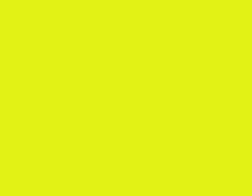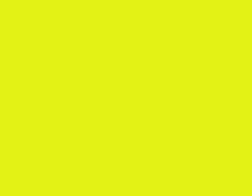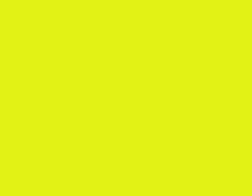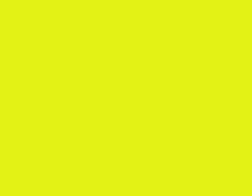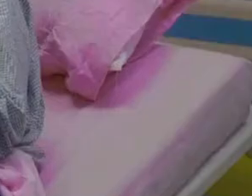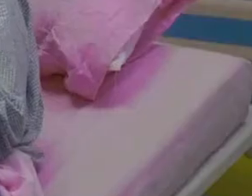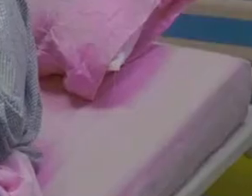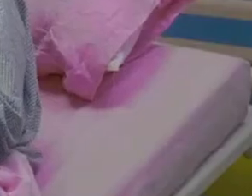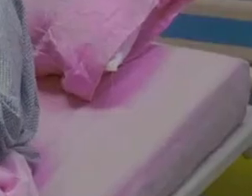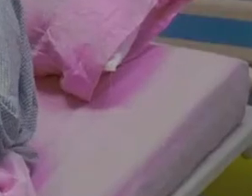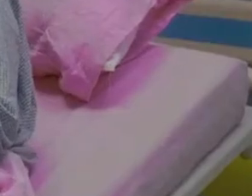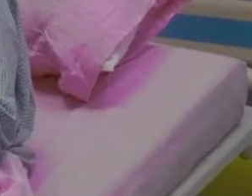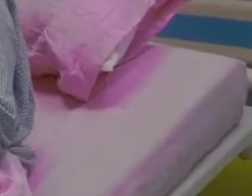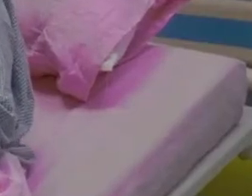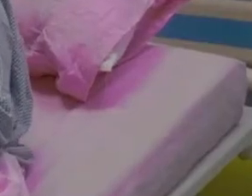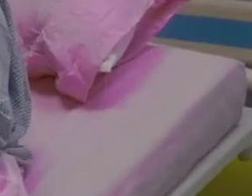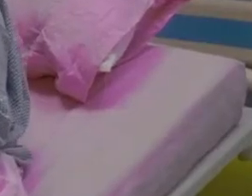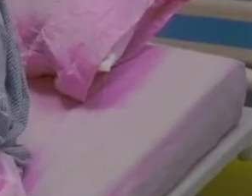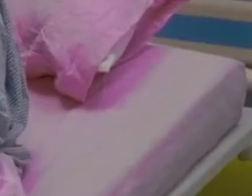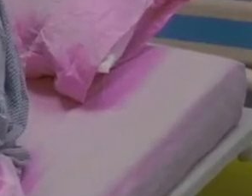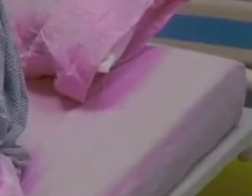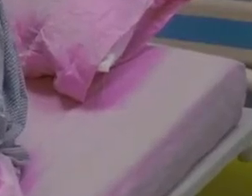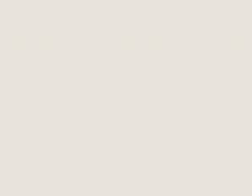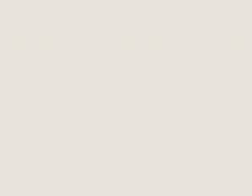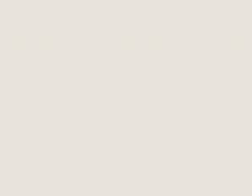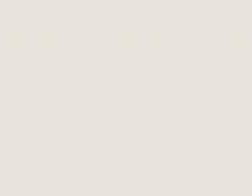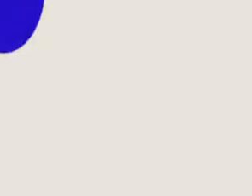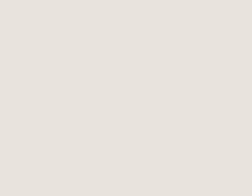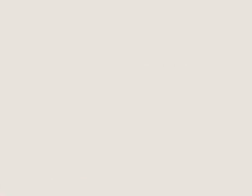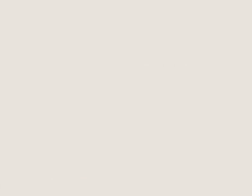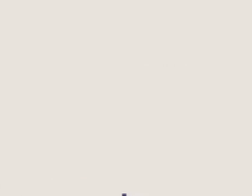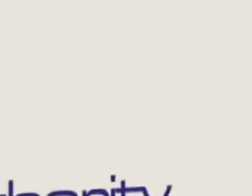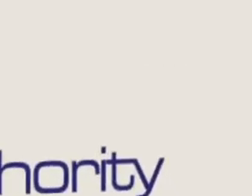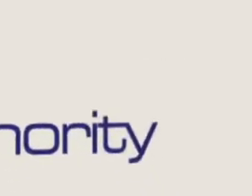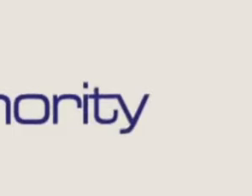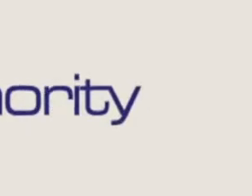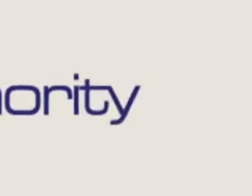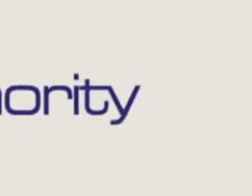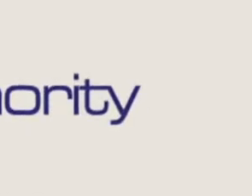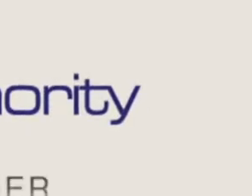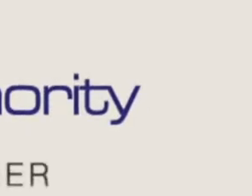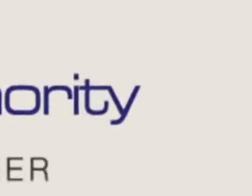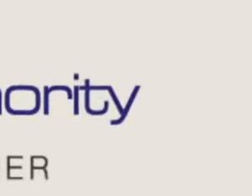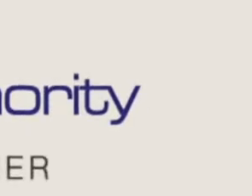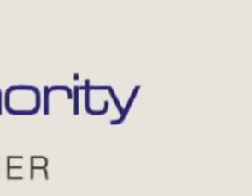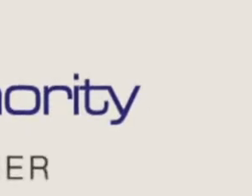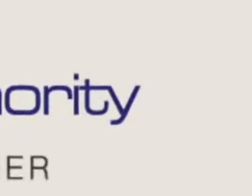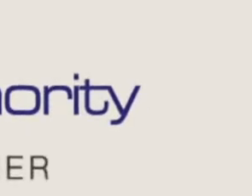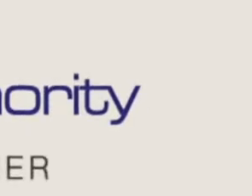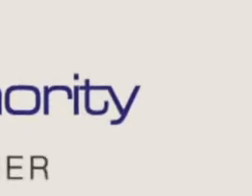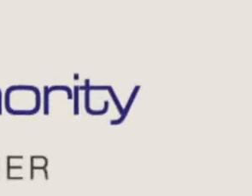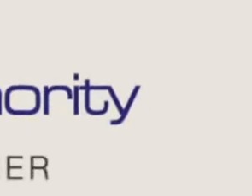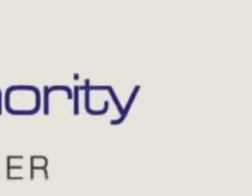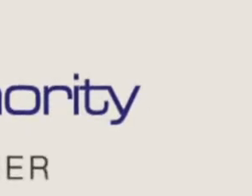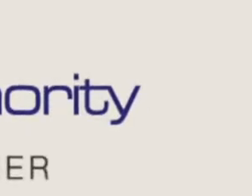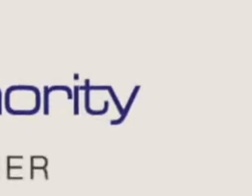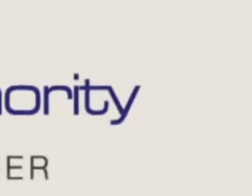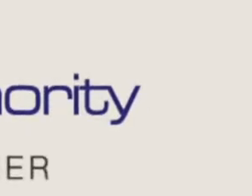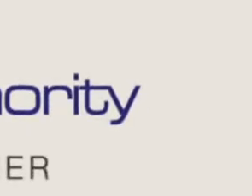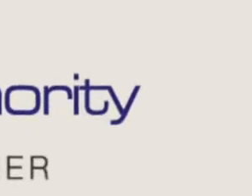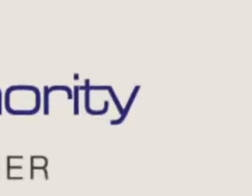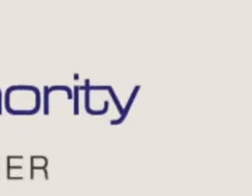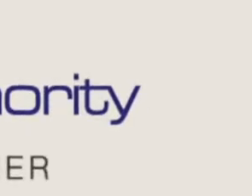www.ura.go.ug. Thank you for paying your taxes. Uganda Revenue Authority. Developing Uganda